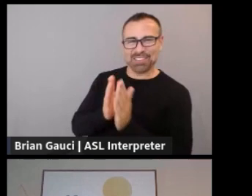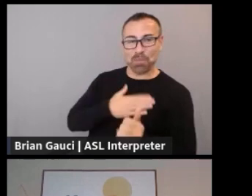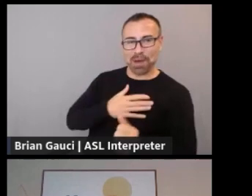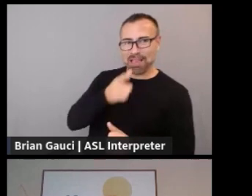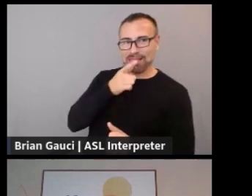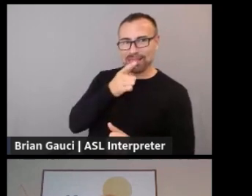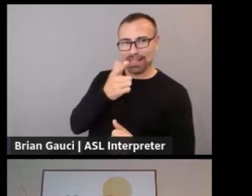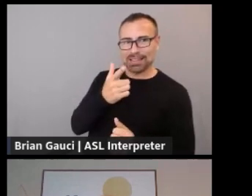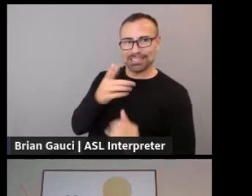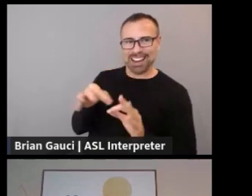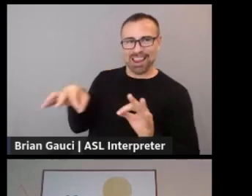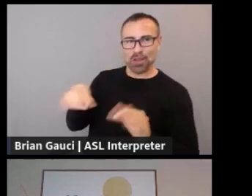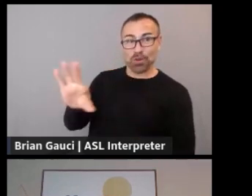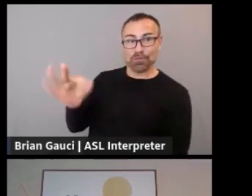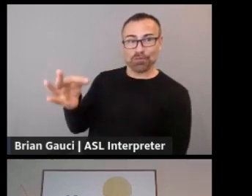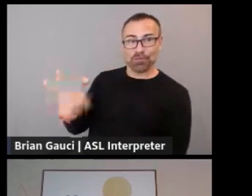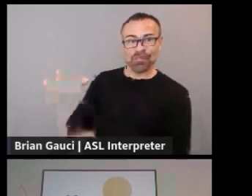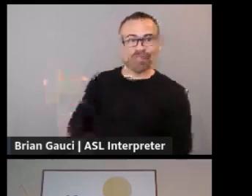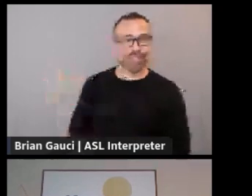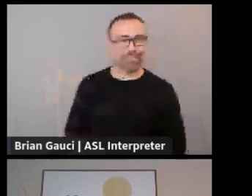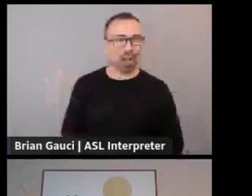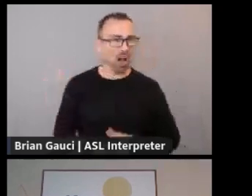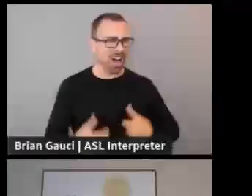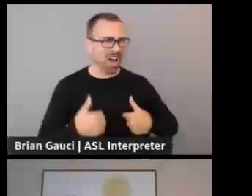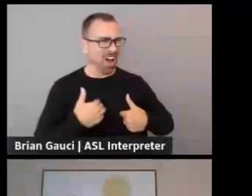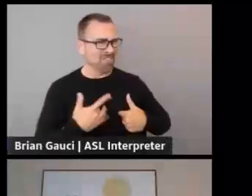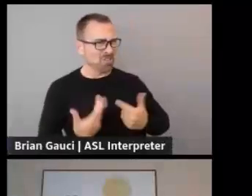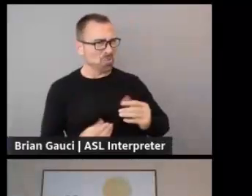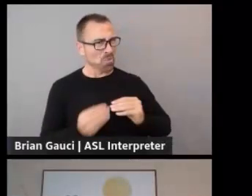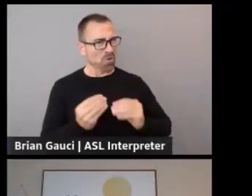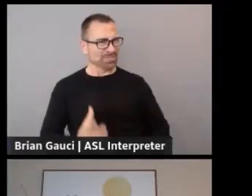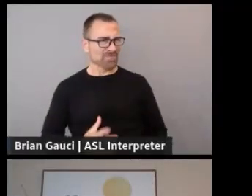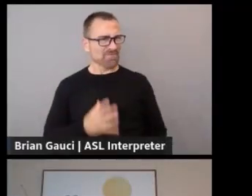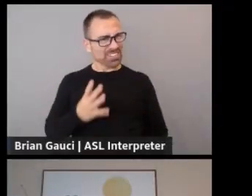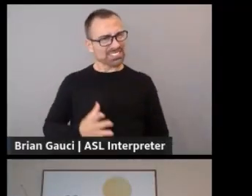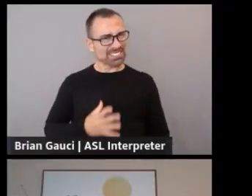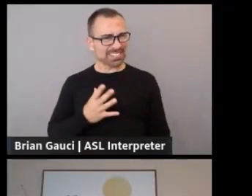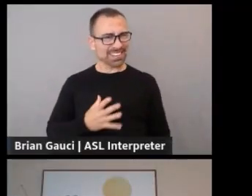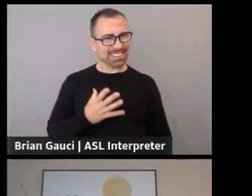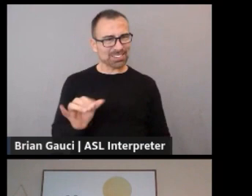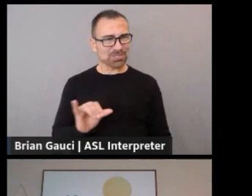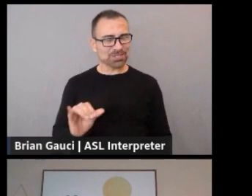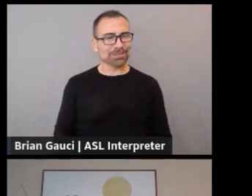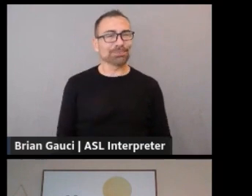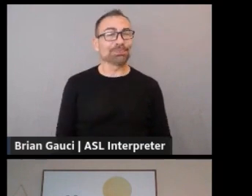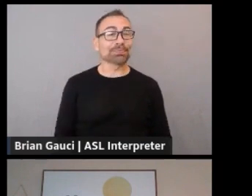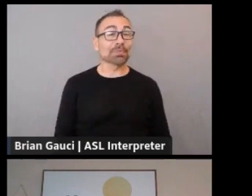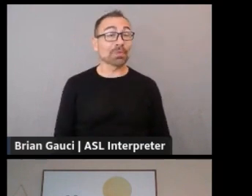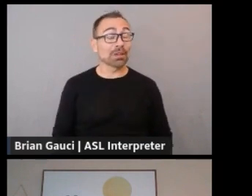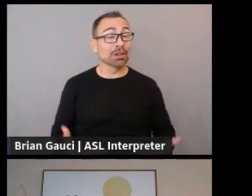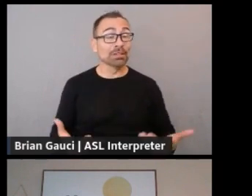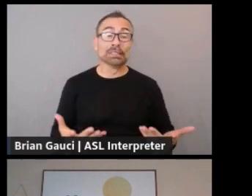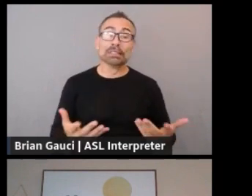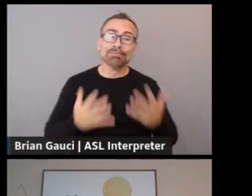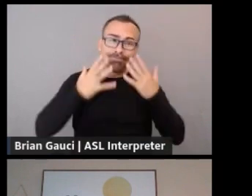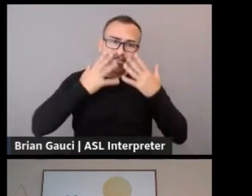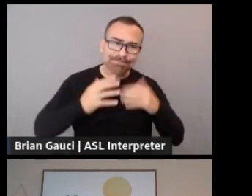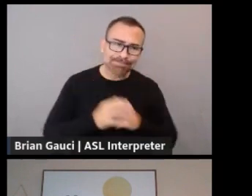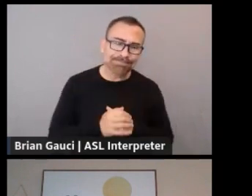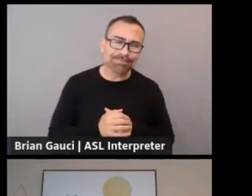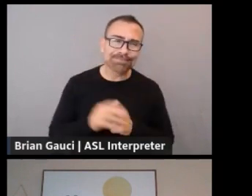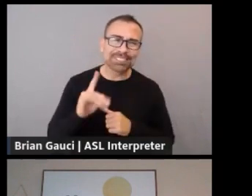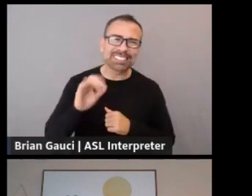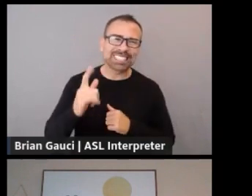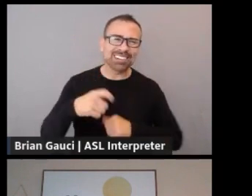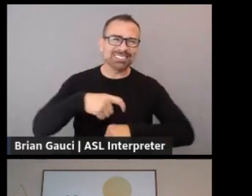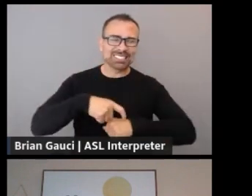Make me feel more sophisticated as well. Yeah. So unfortunately, Kyle, we're getting toward the time here where